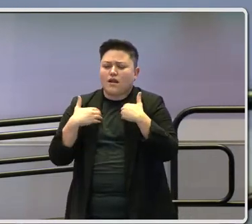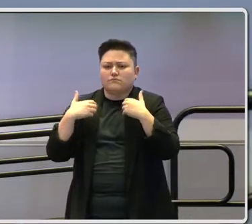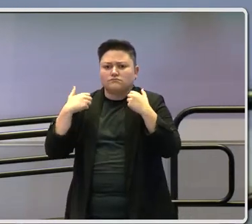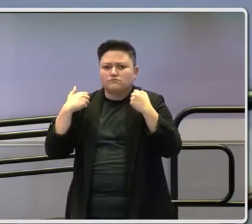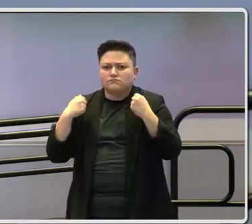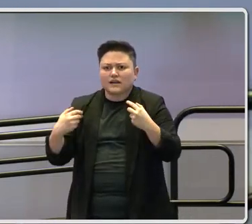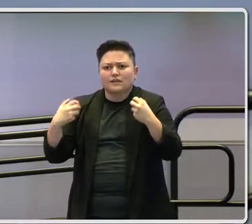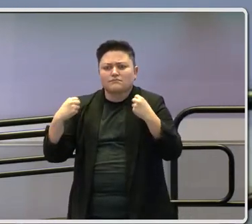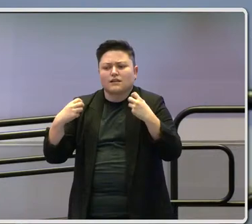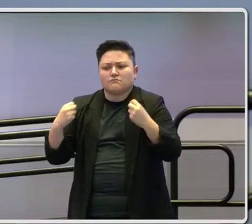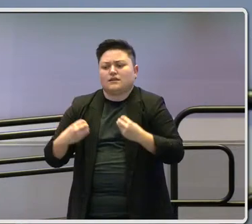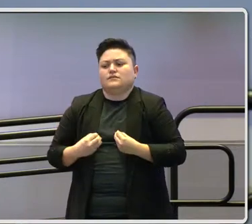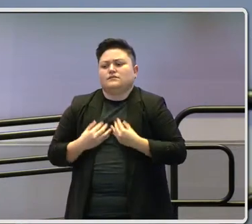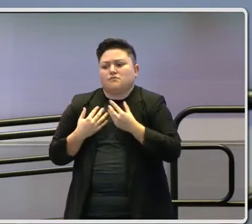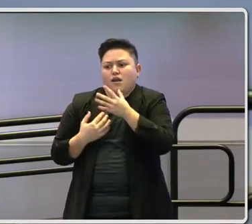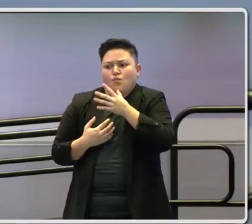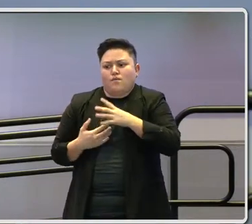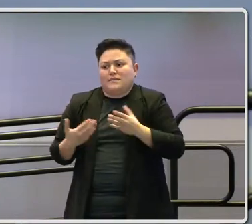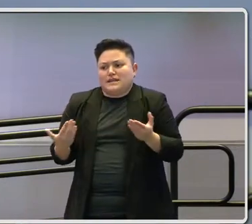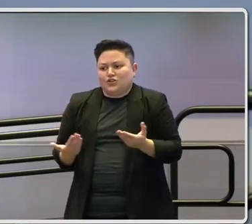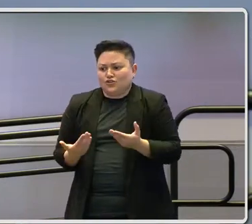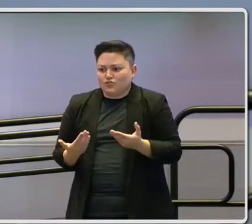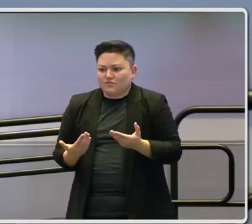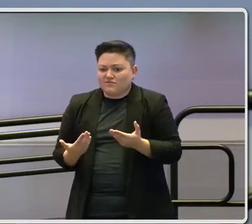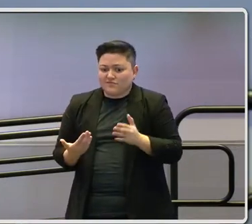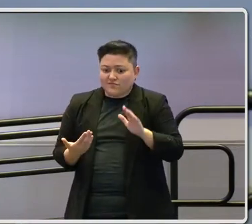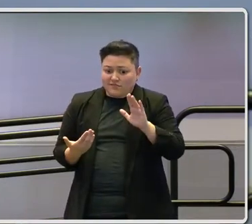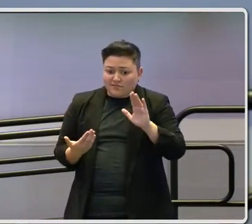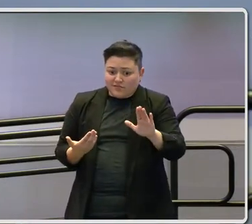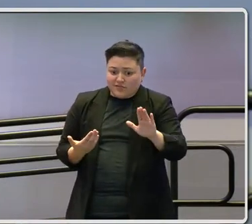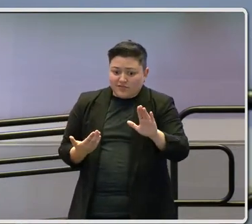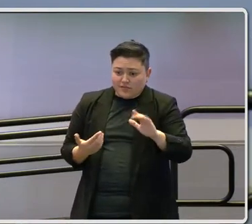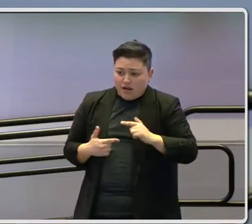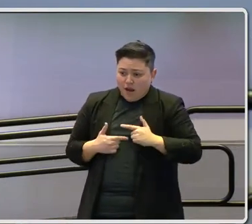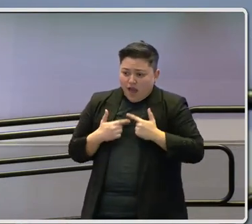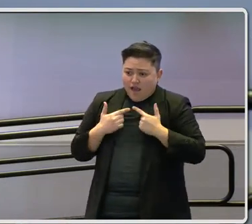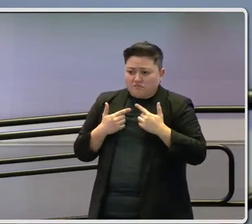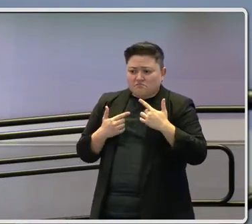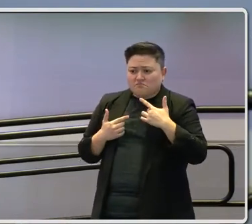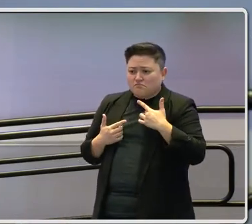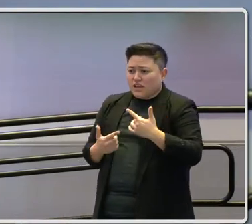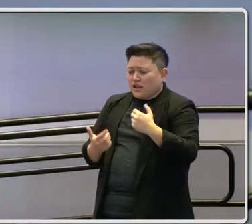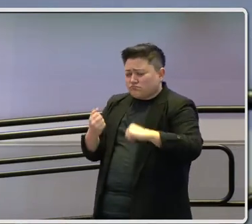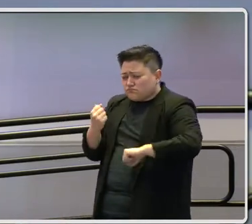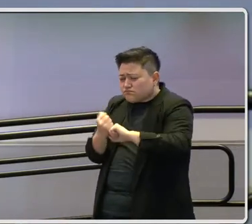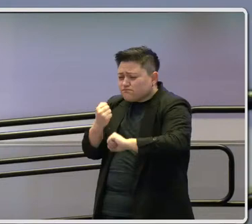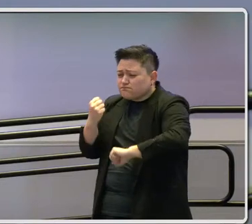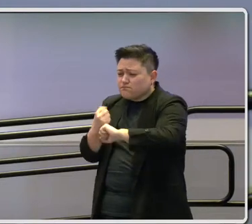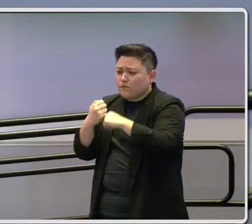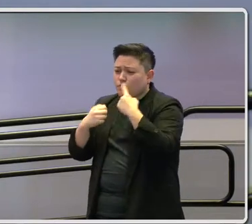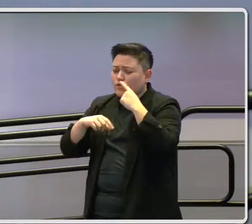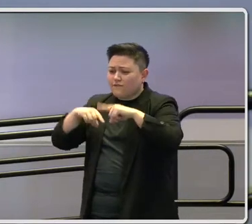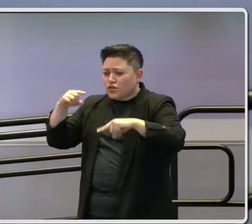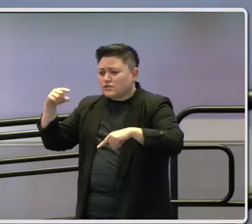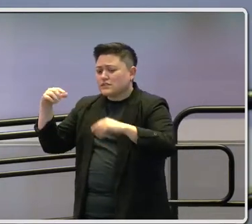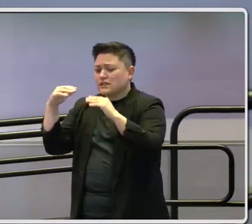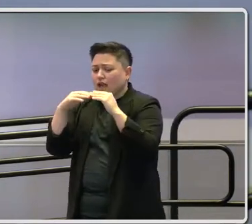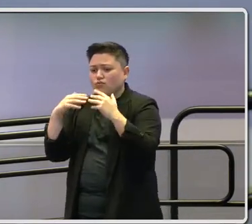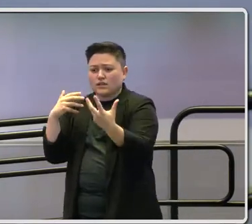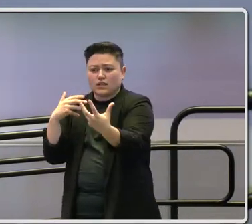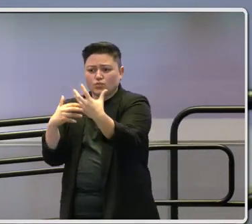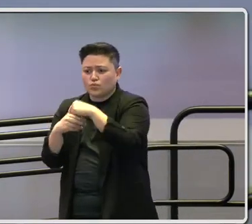countless inspiring women who have dedicated themselves to championing diversity, equity, and